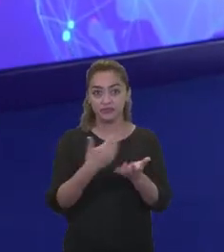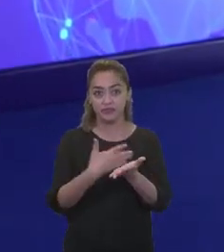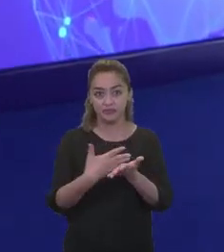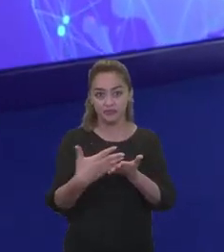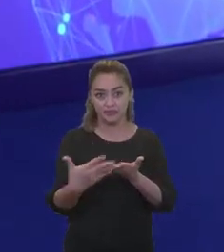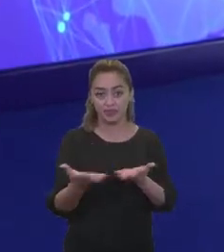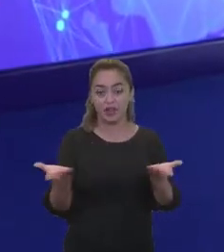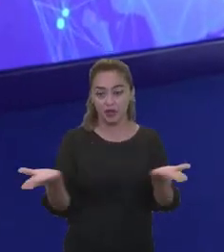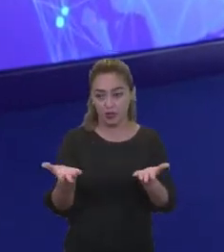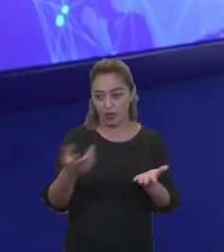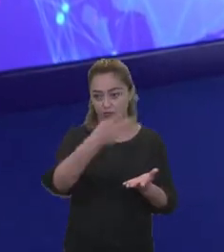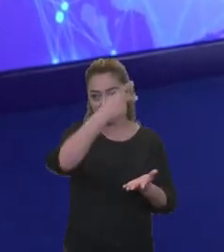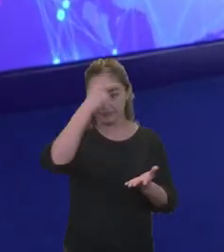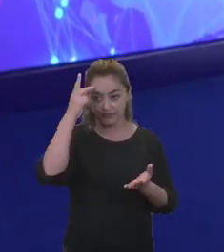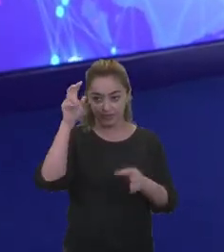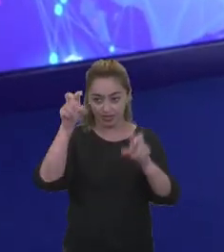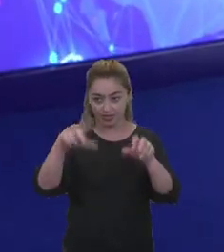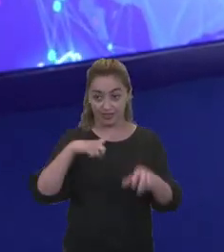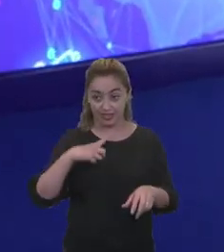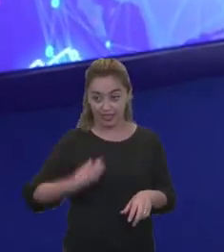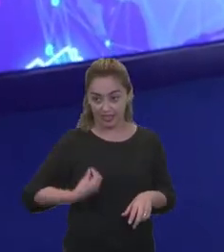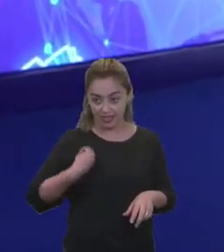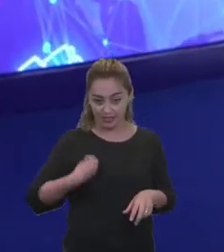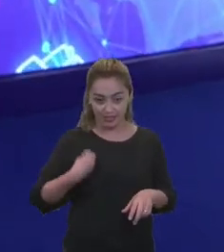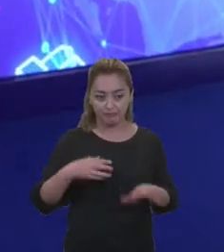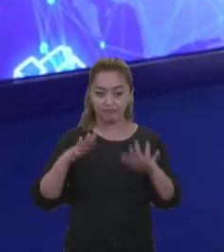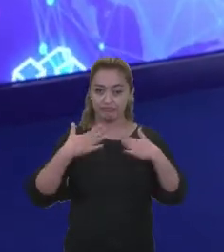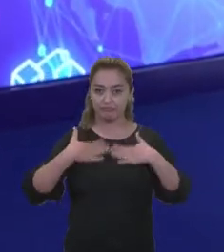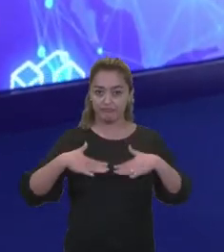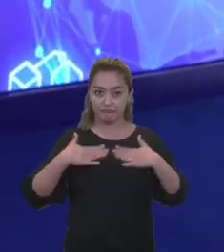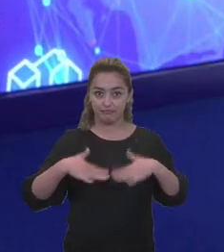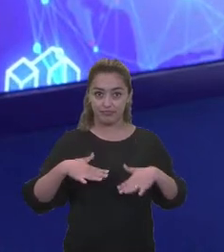So let's go. Those of you who are here,